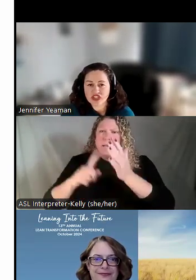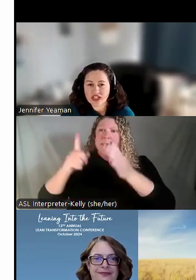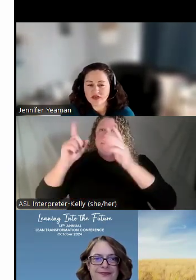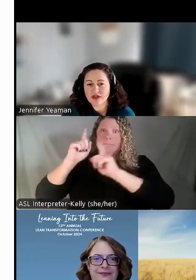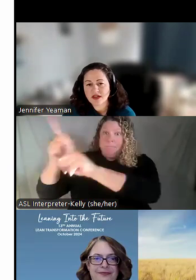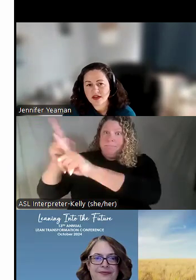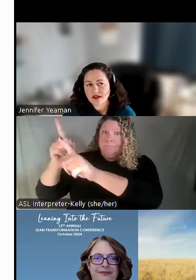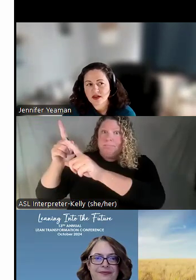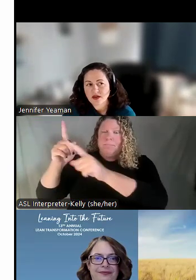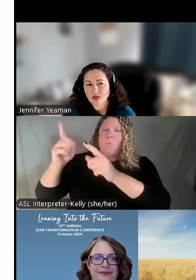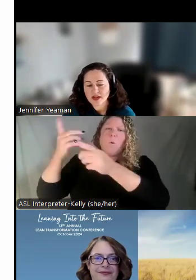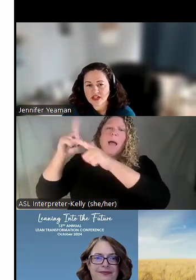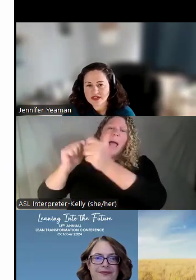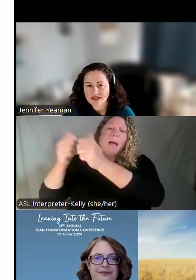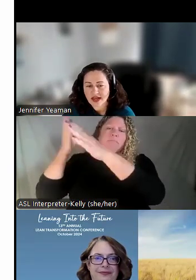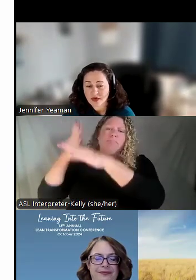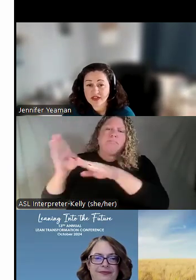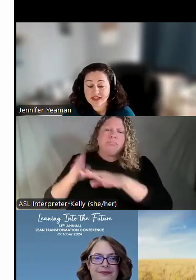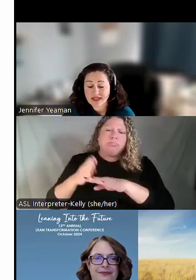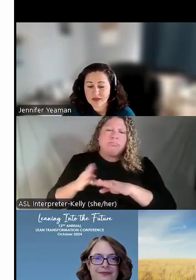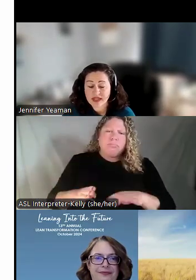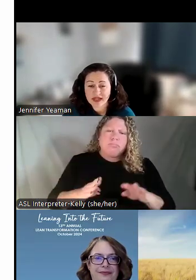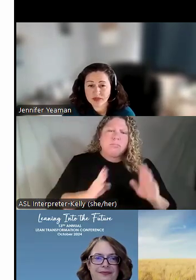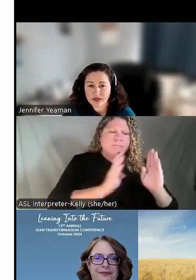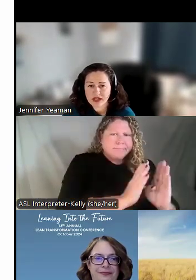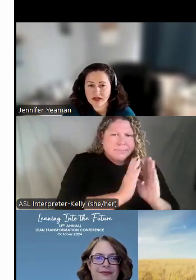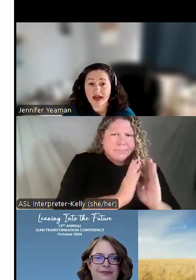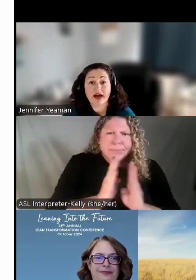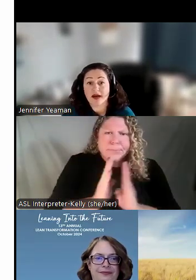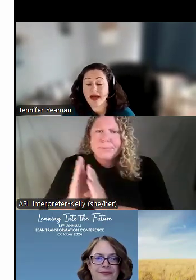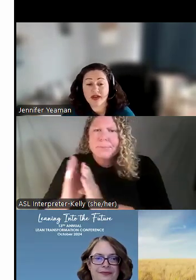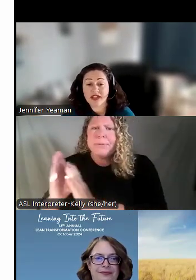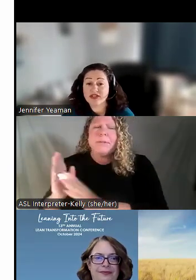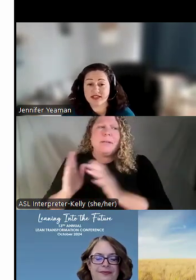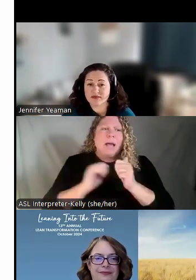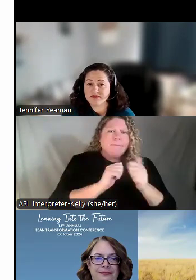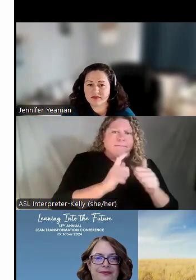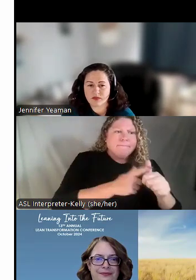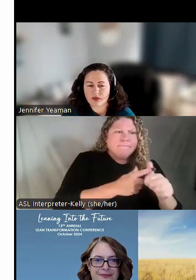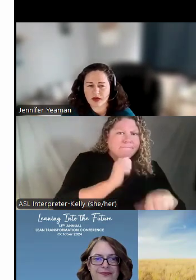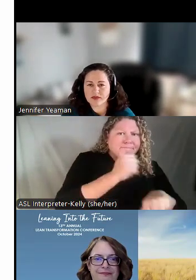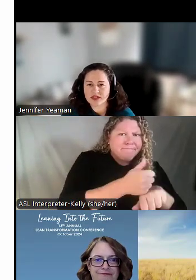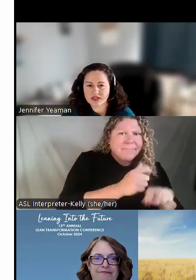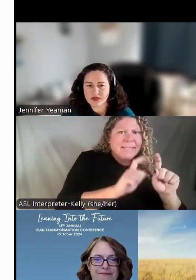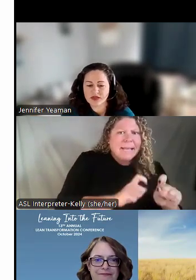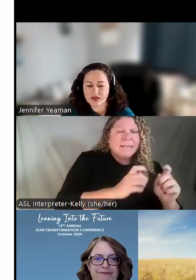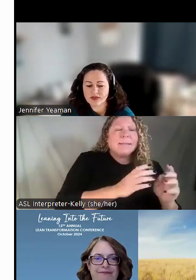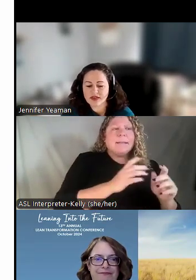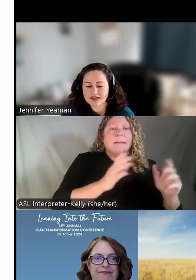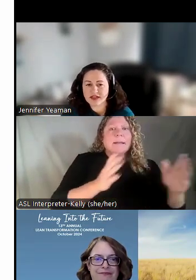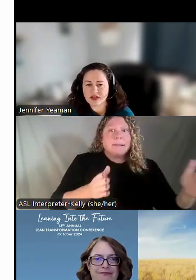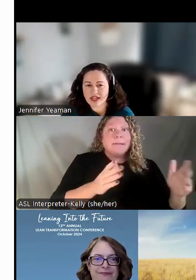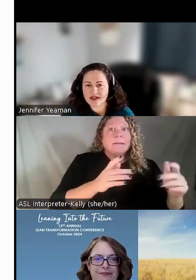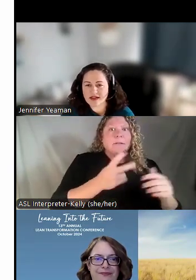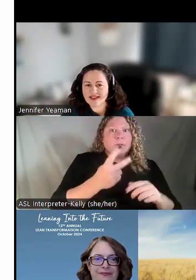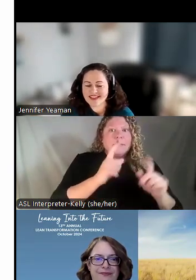can you achieve? How can you see them get implemented? How can you test them? Just do the